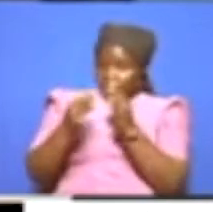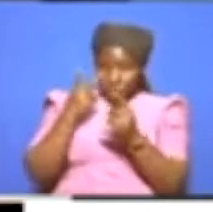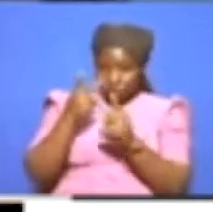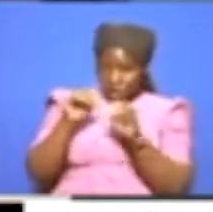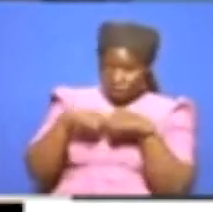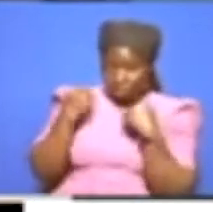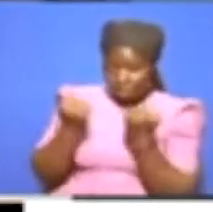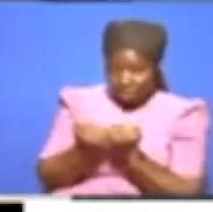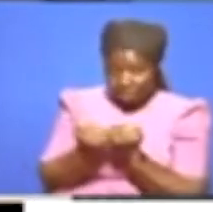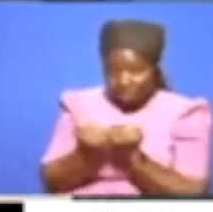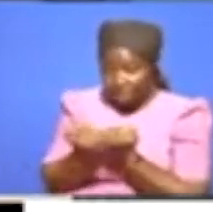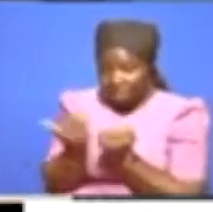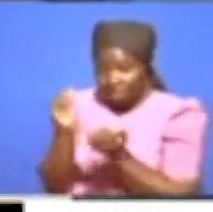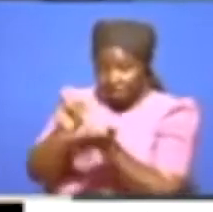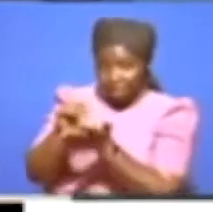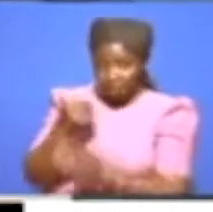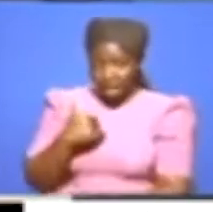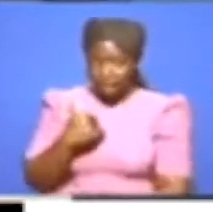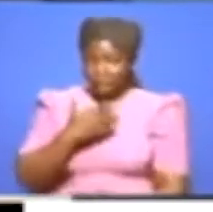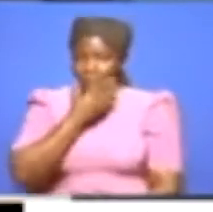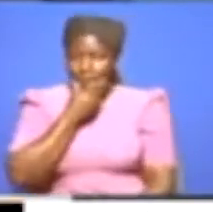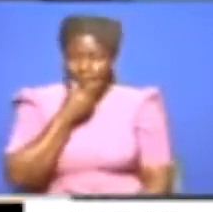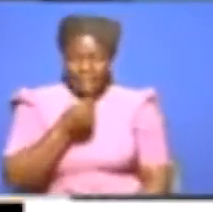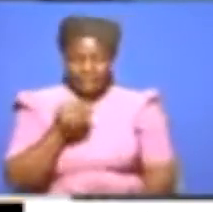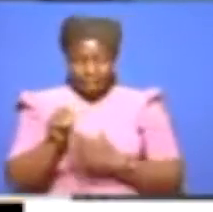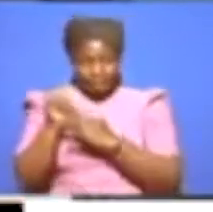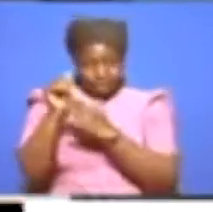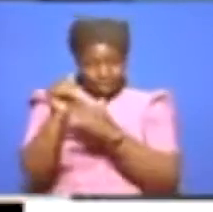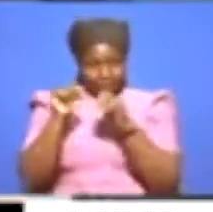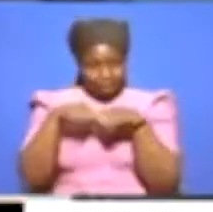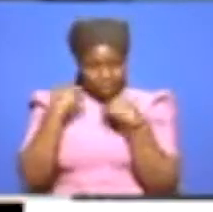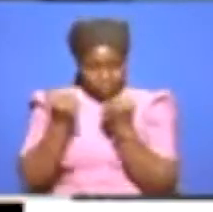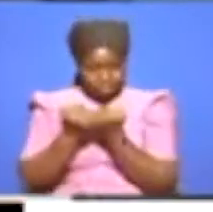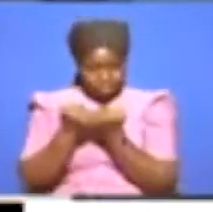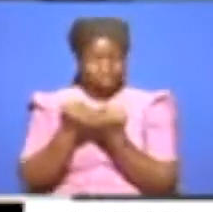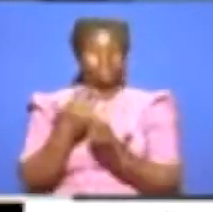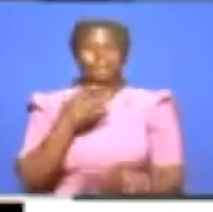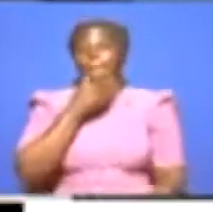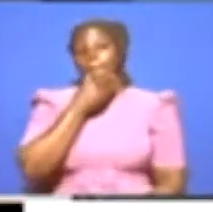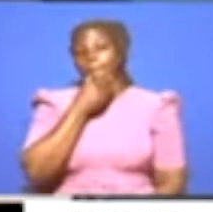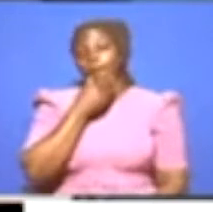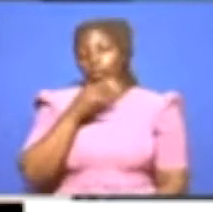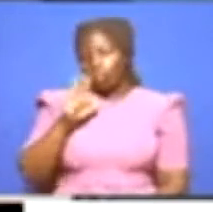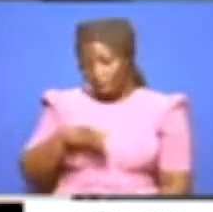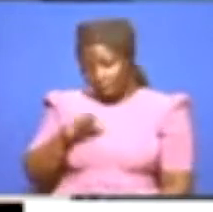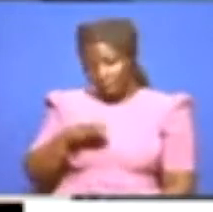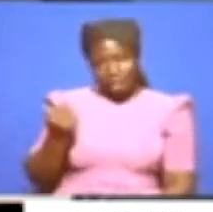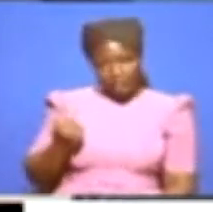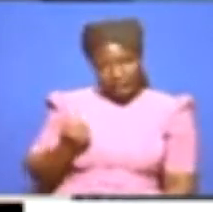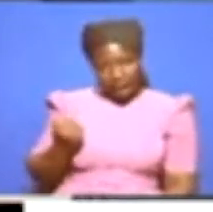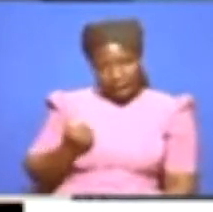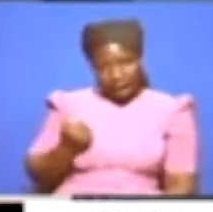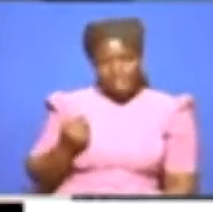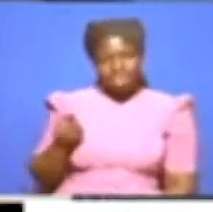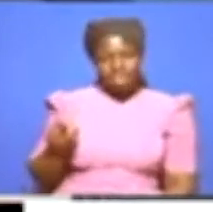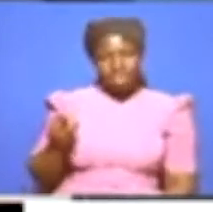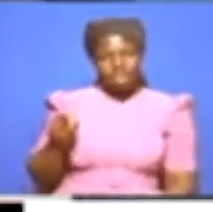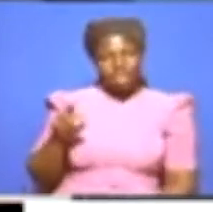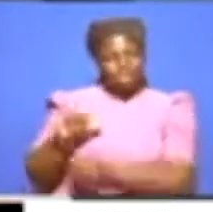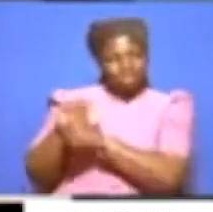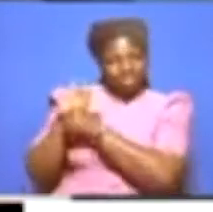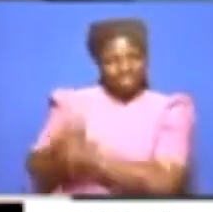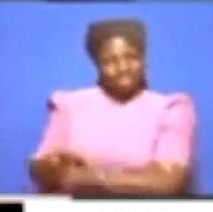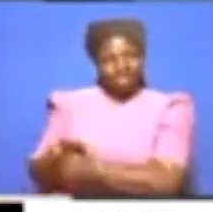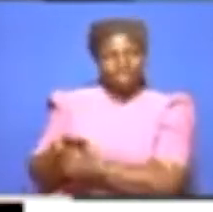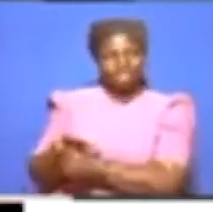again, we have men domineering. They are the ones who have been women and girls, underprivileged, oppressed. You